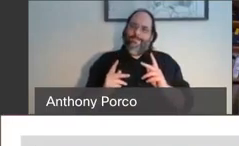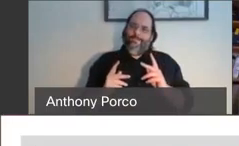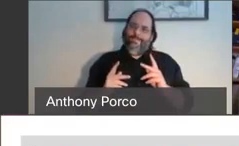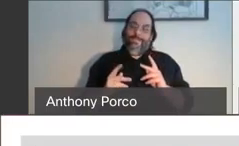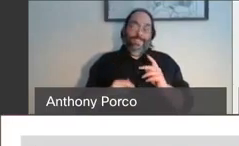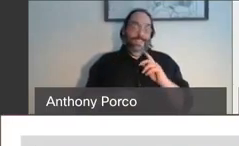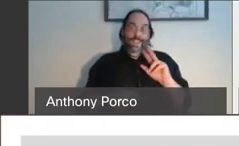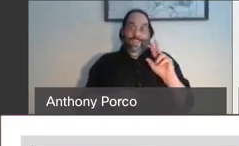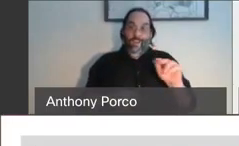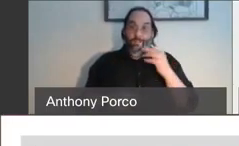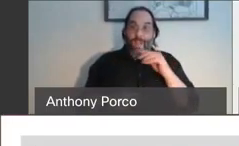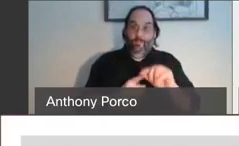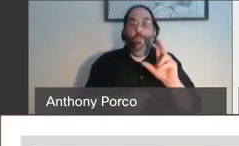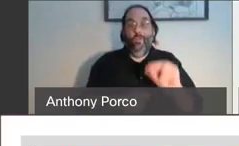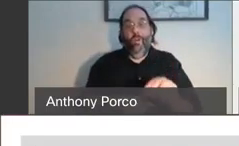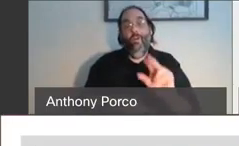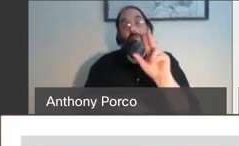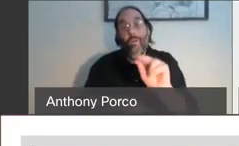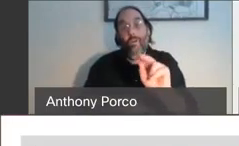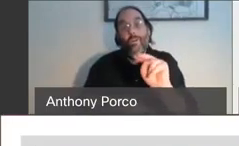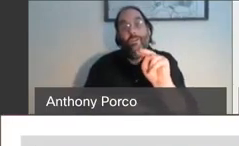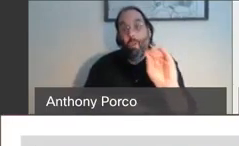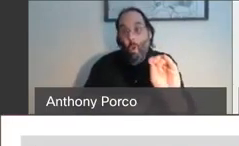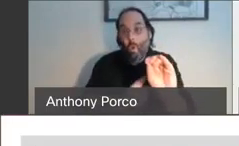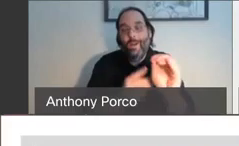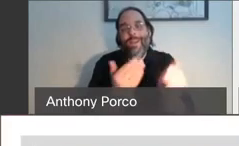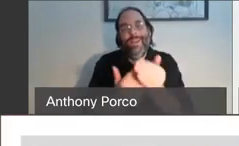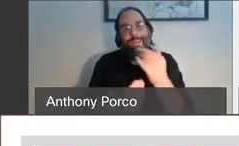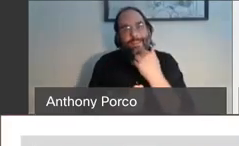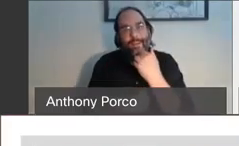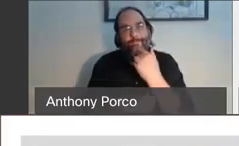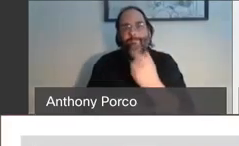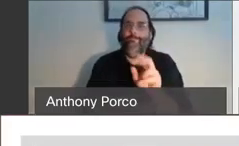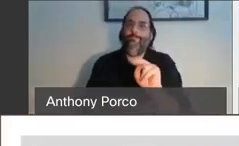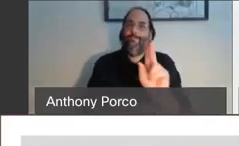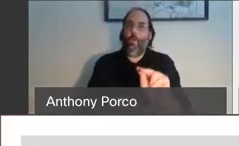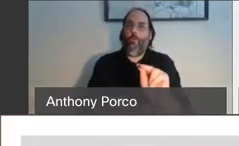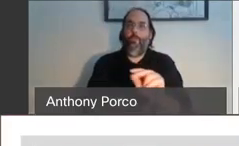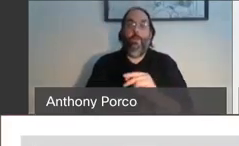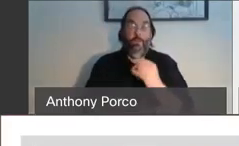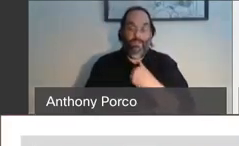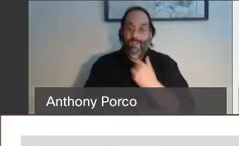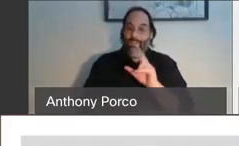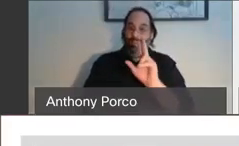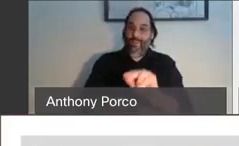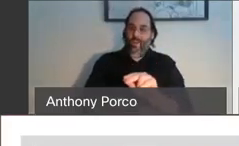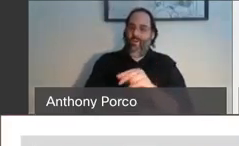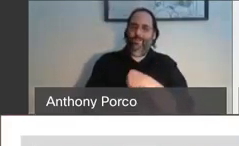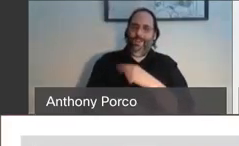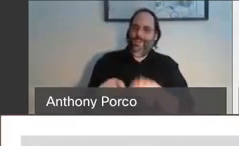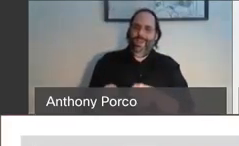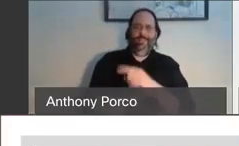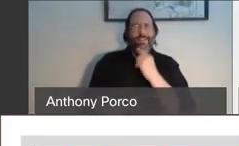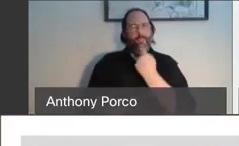word. It's not. It's a two-letter word, and it's very easy to say no. Sometimes we feel like if we say no, we can't do something, we're letting people